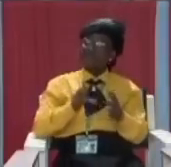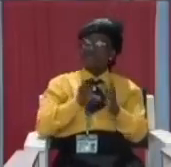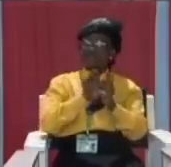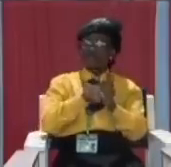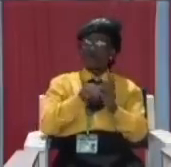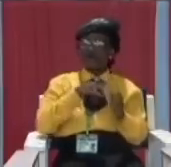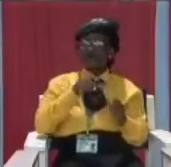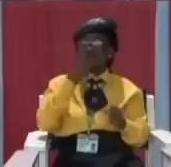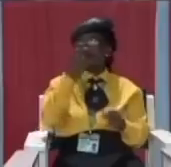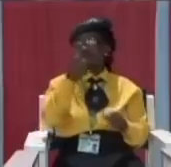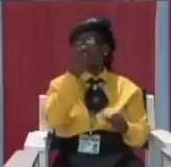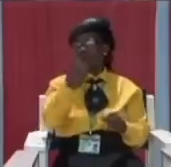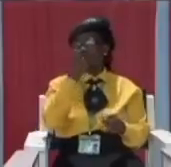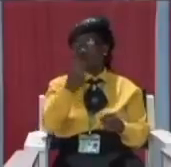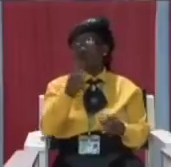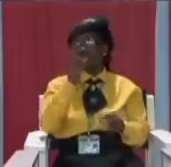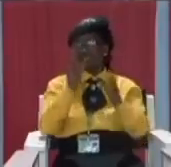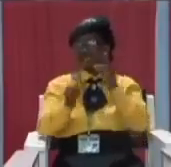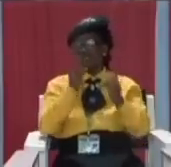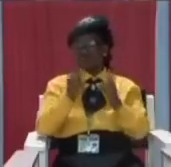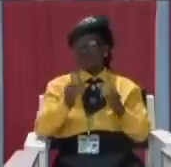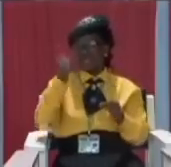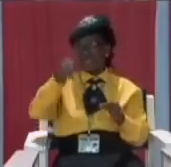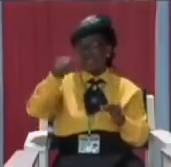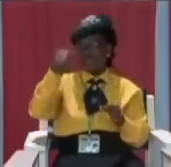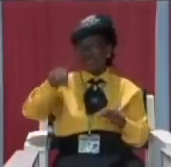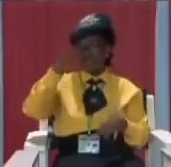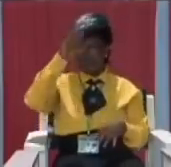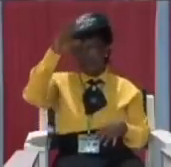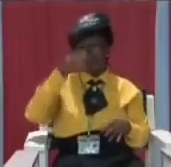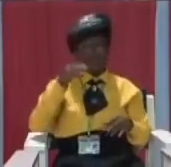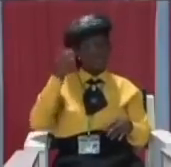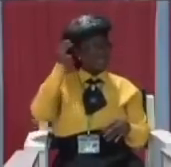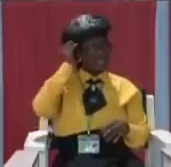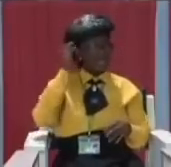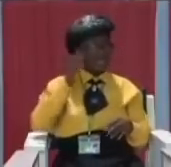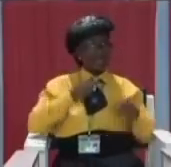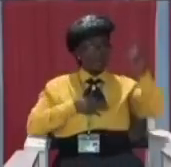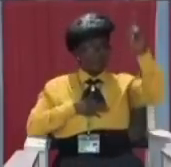If anyone will hear my voice, I will come in."